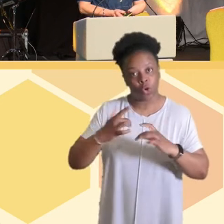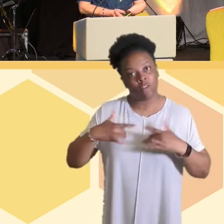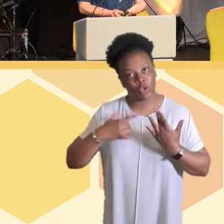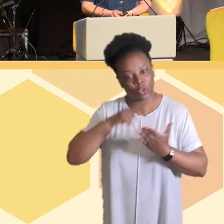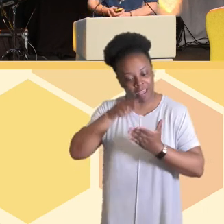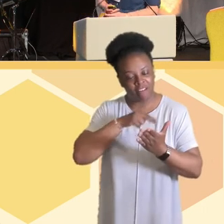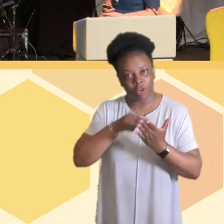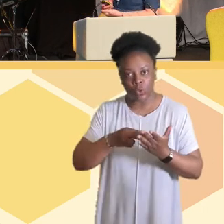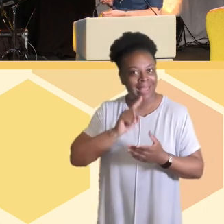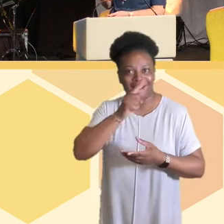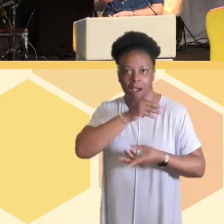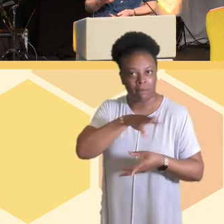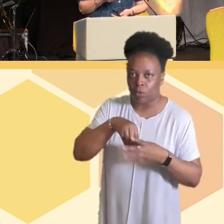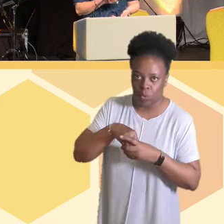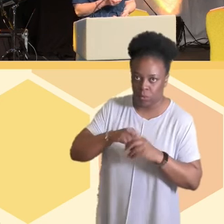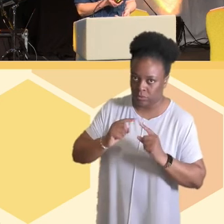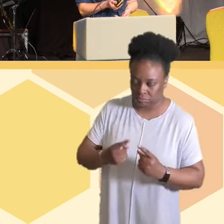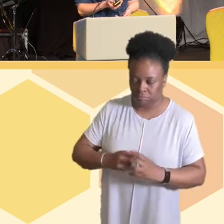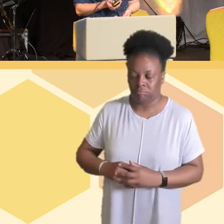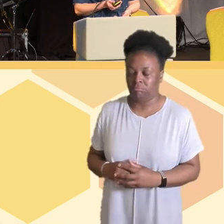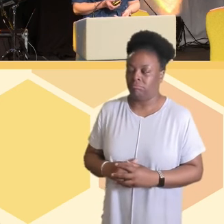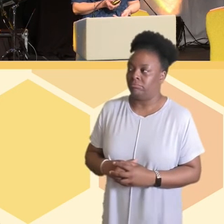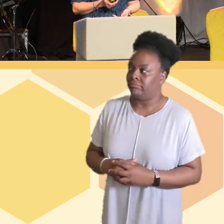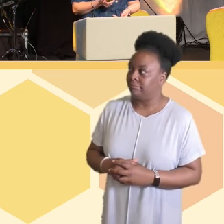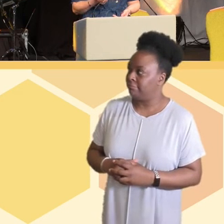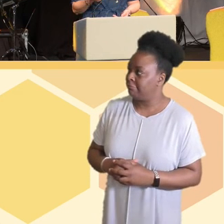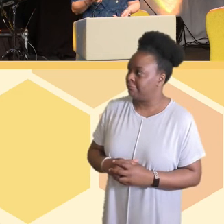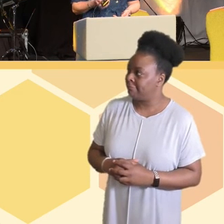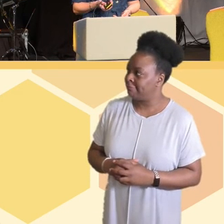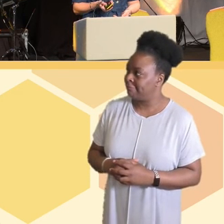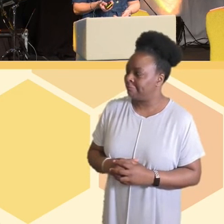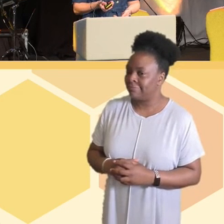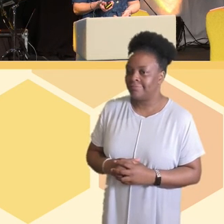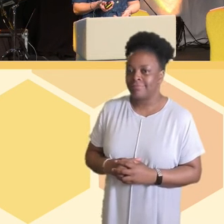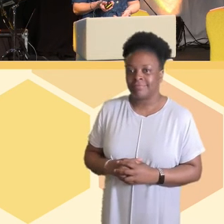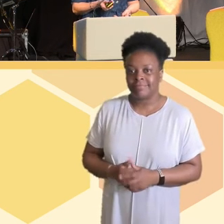So, I think there should be a slide. I think I have to... Oh. Yeah.